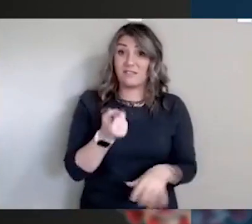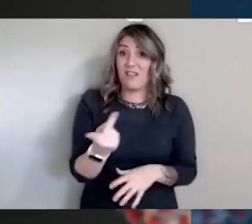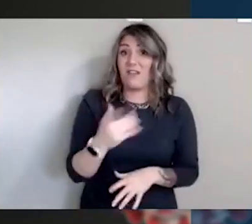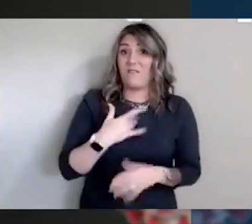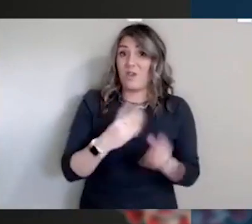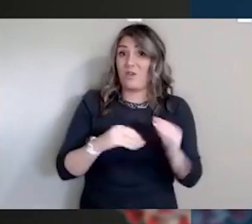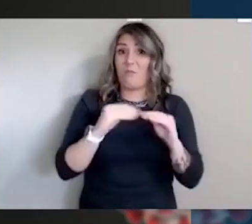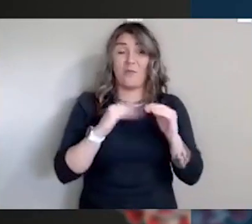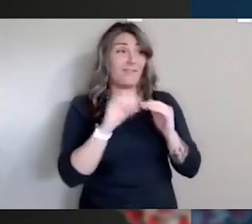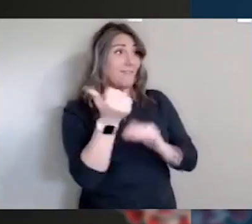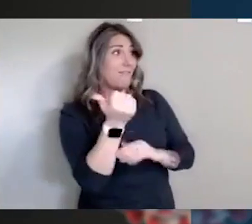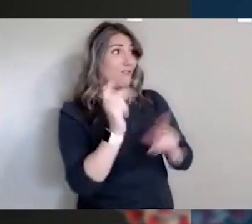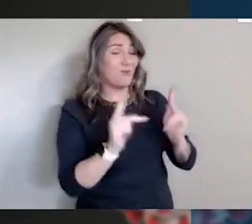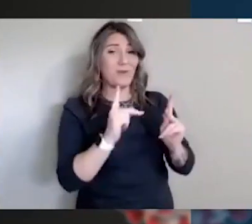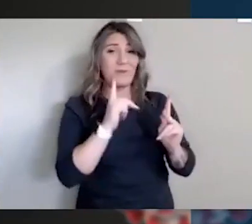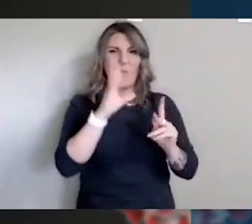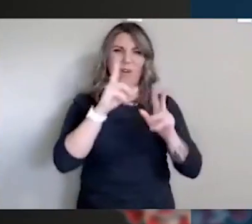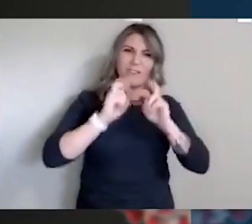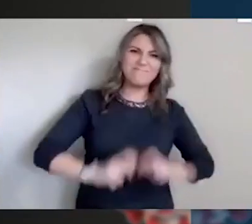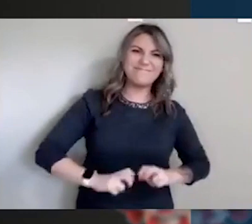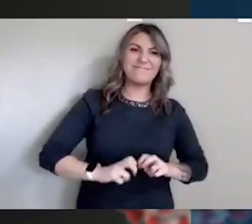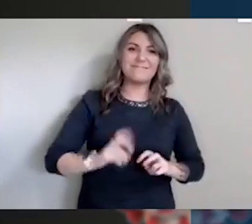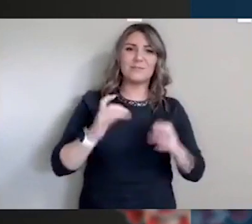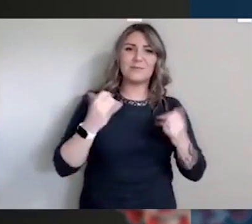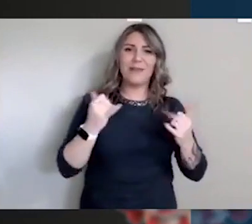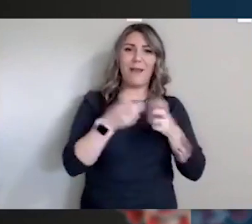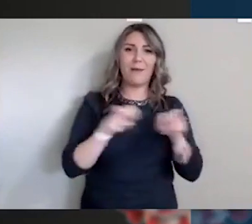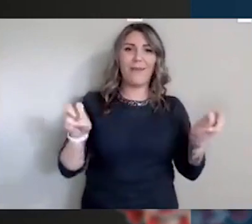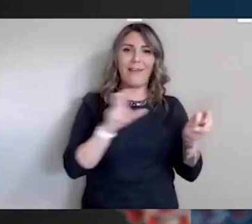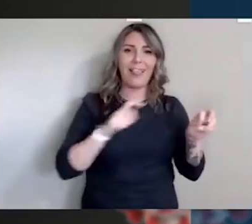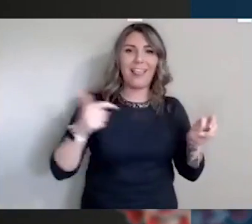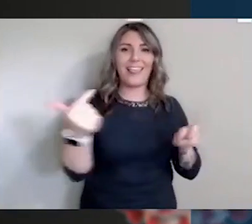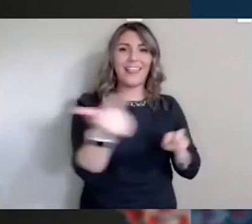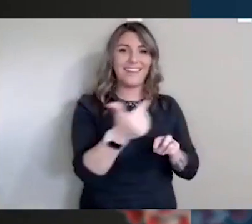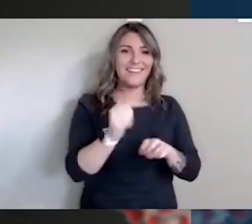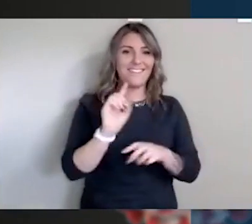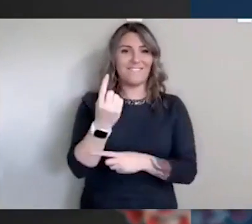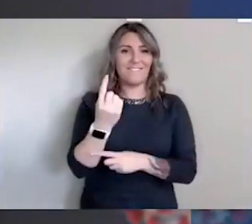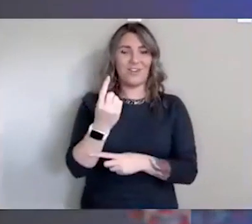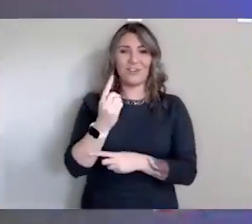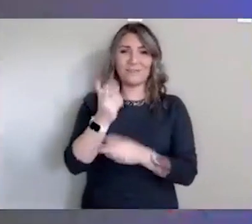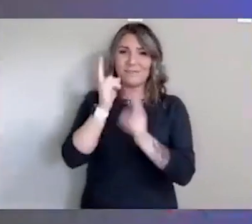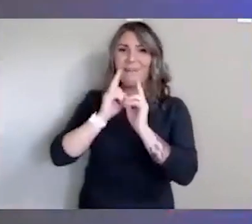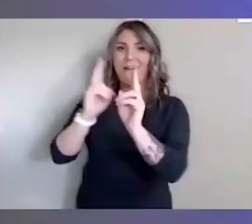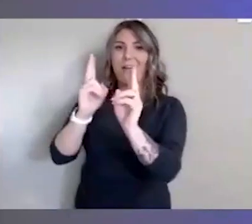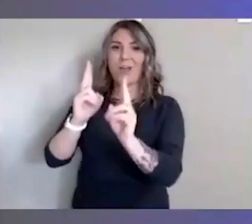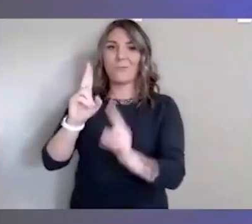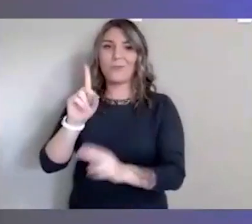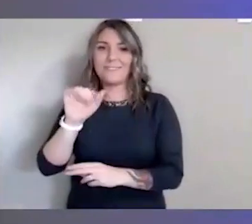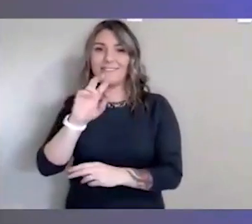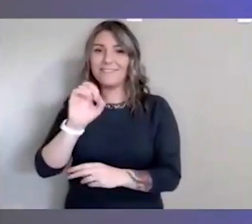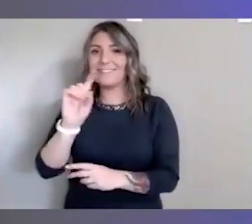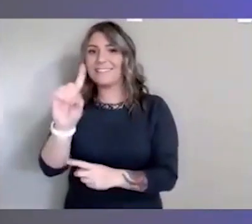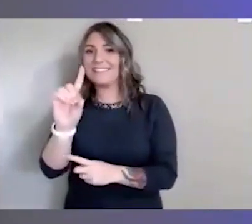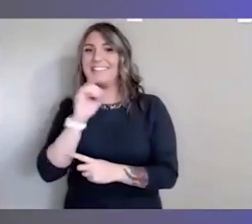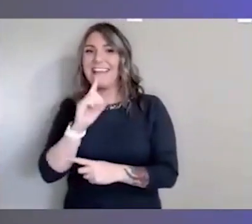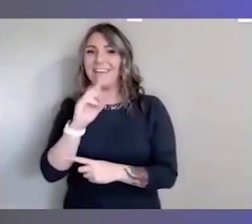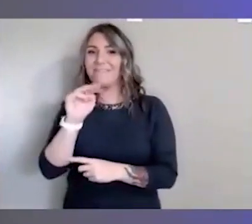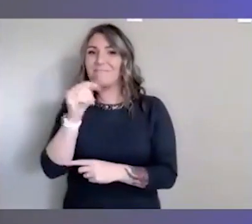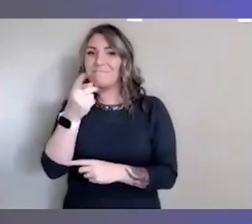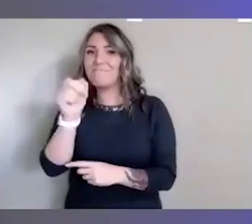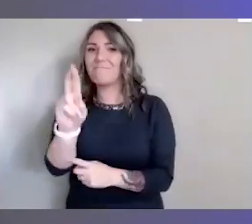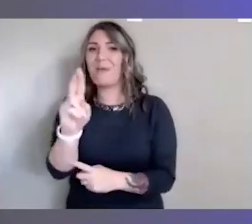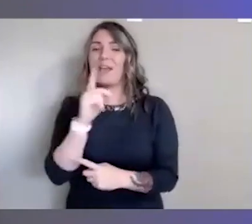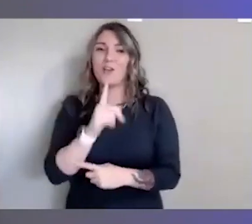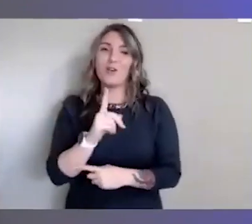that down. So let me turn to our panel today. I'm going to ask first the Honorable Mayor David Alvey for final thoughts. And again, Mayor, I'm not trying to just be too darn nice